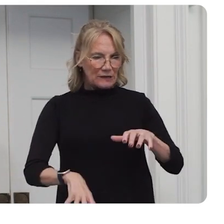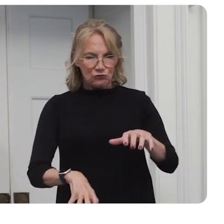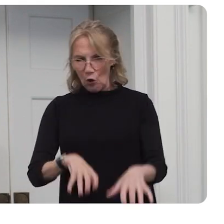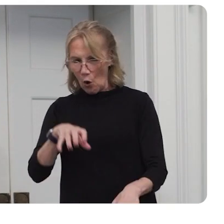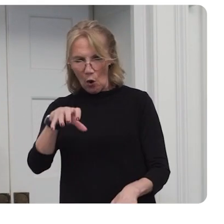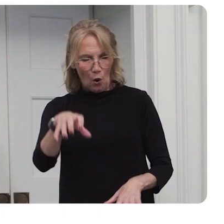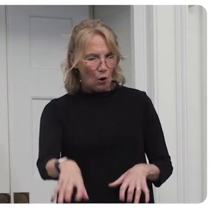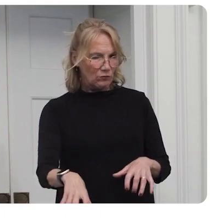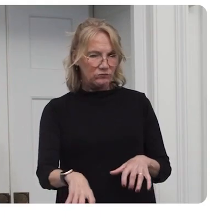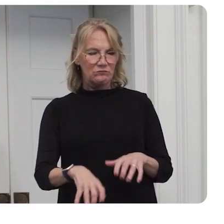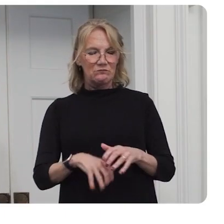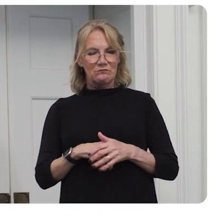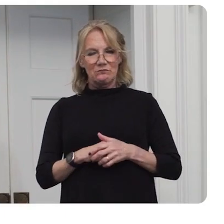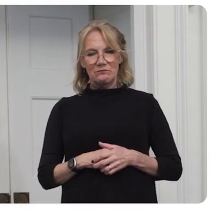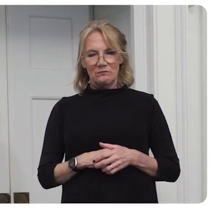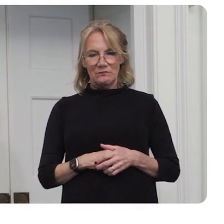I don't know, that's